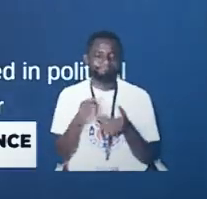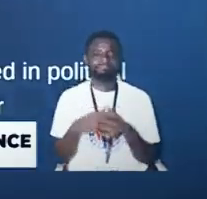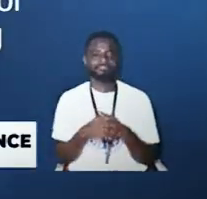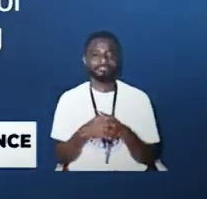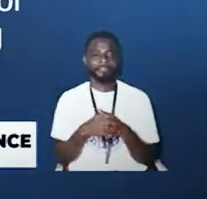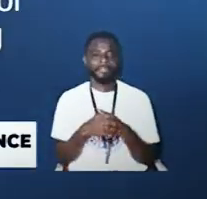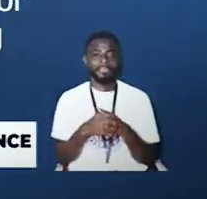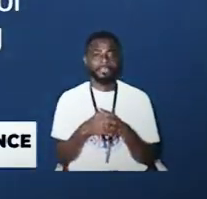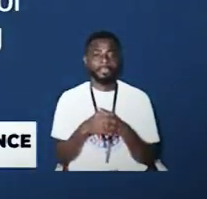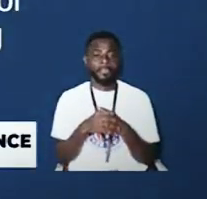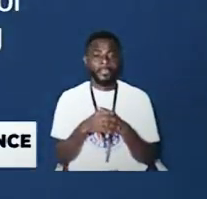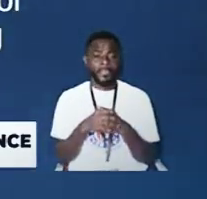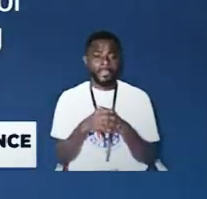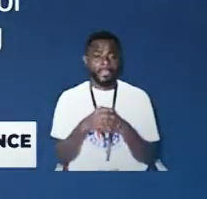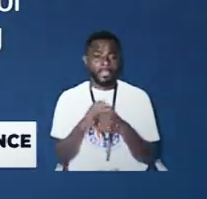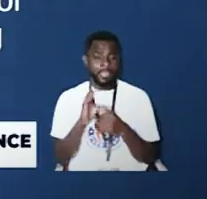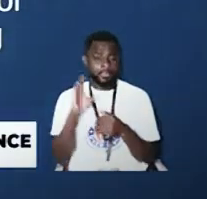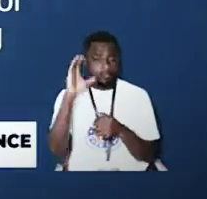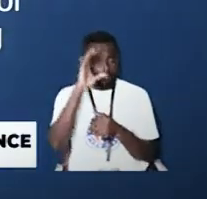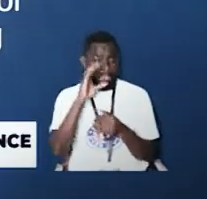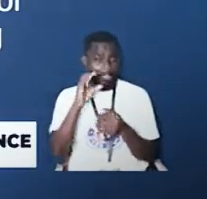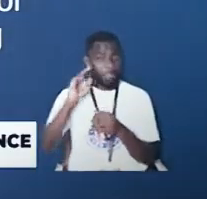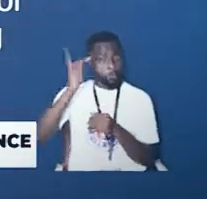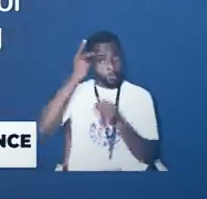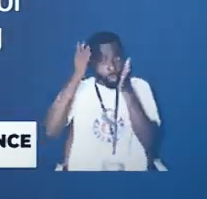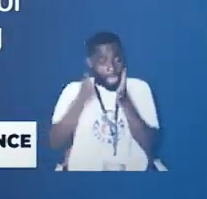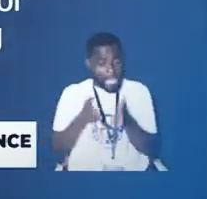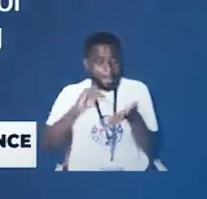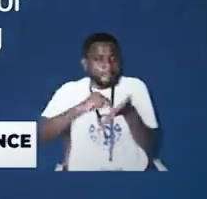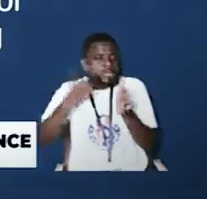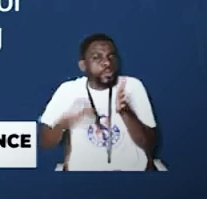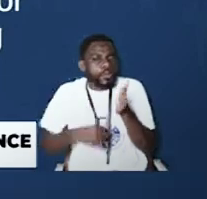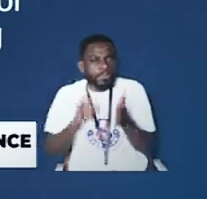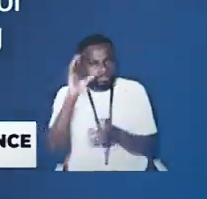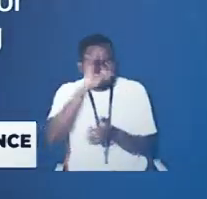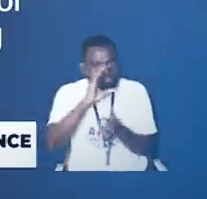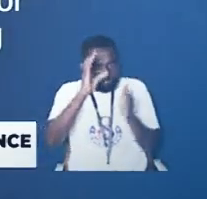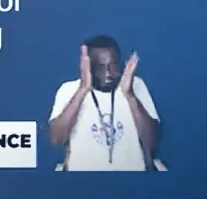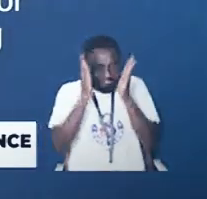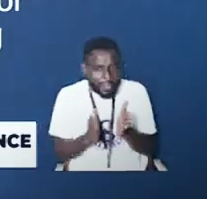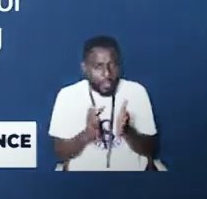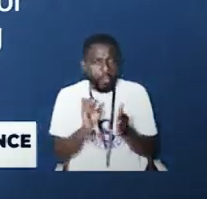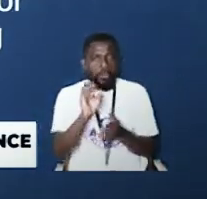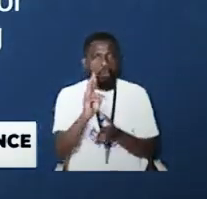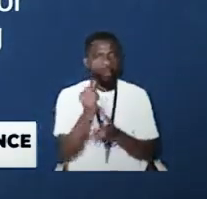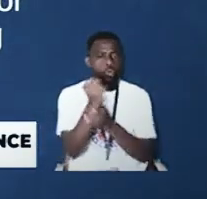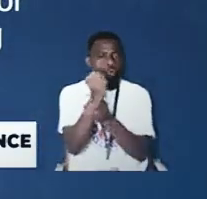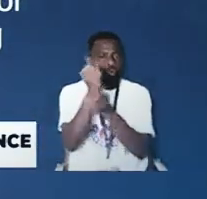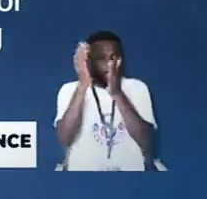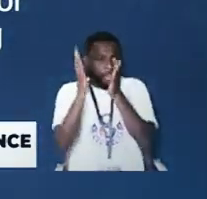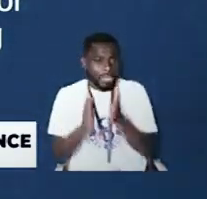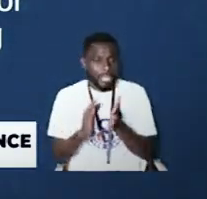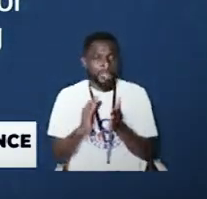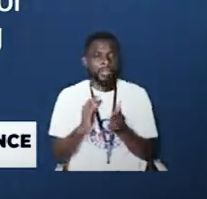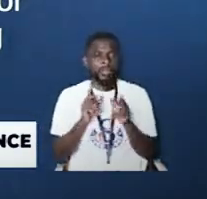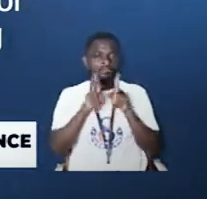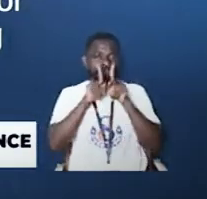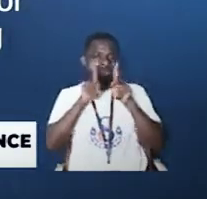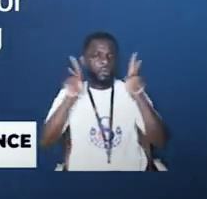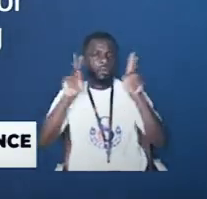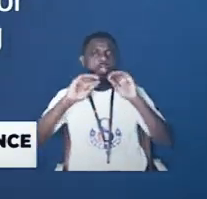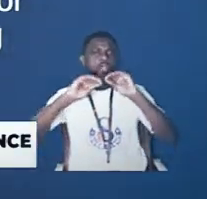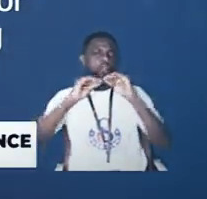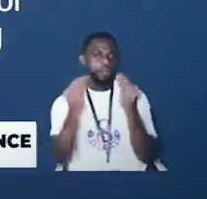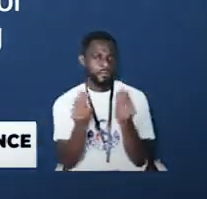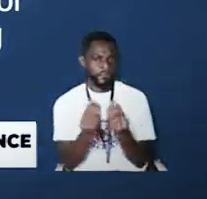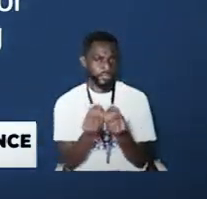A seeker, a politician is a seeker or holder of public office